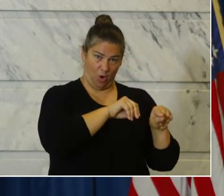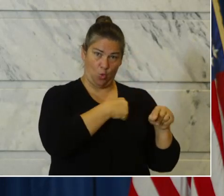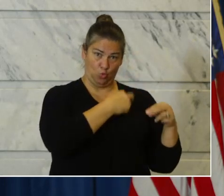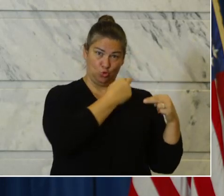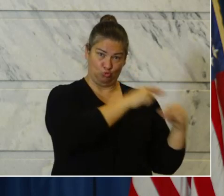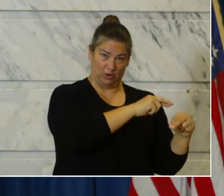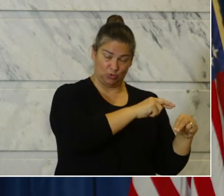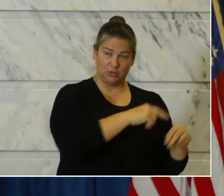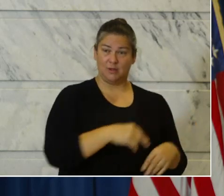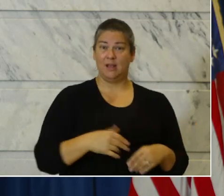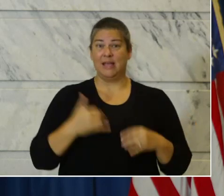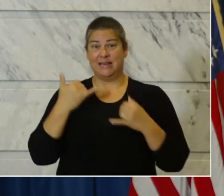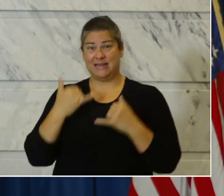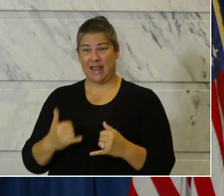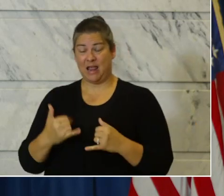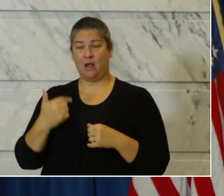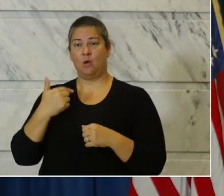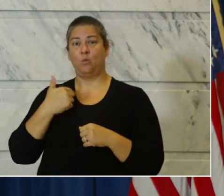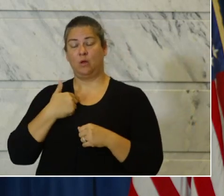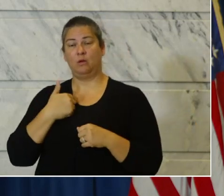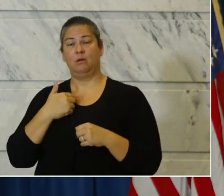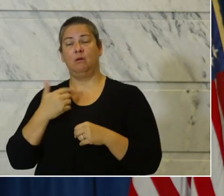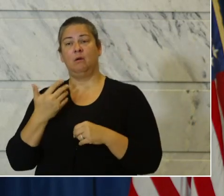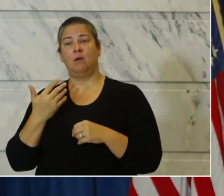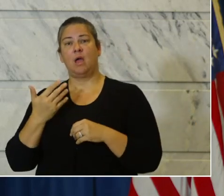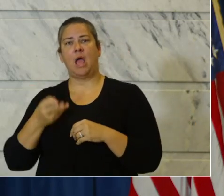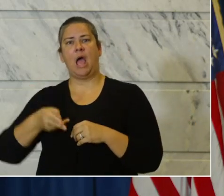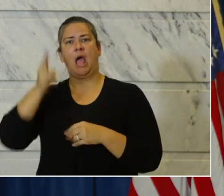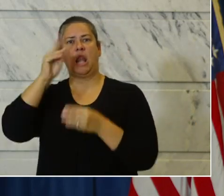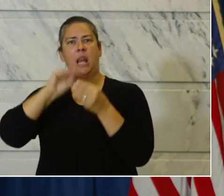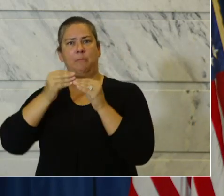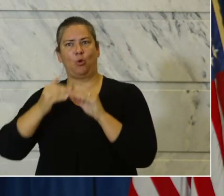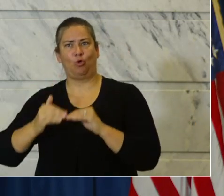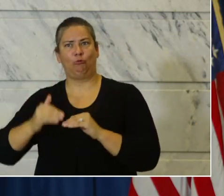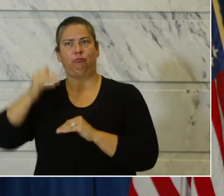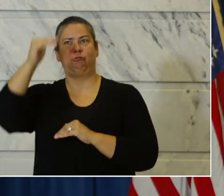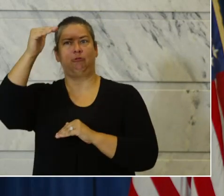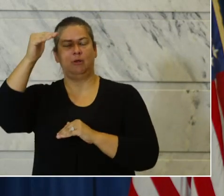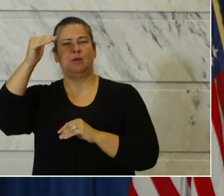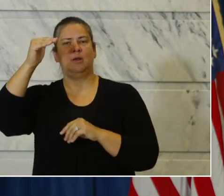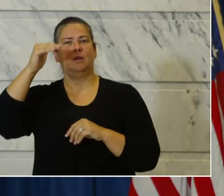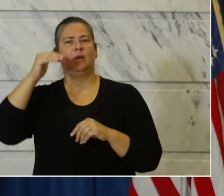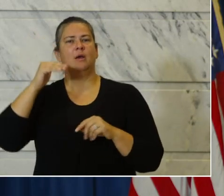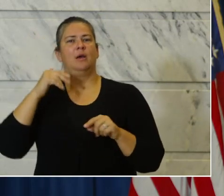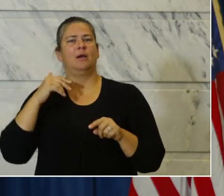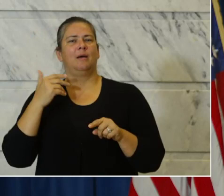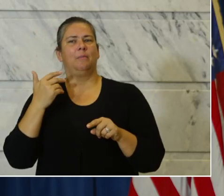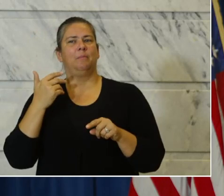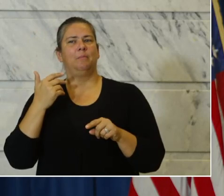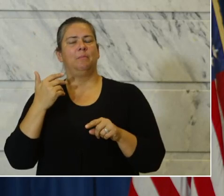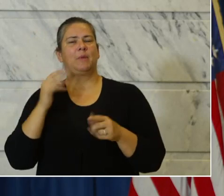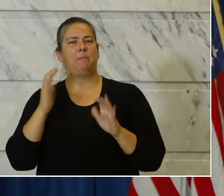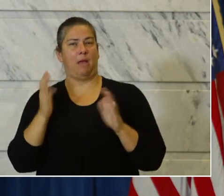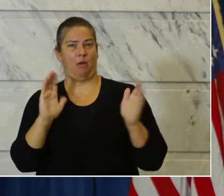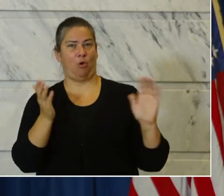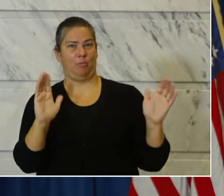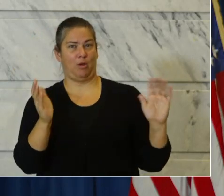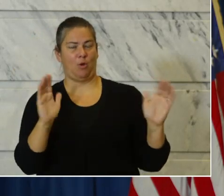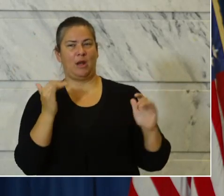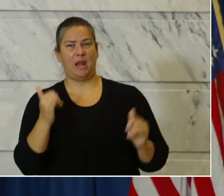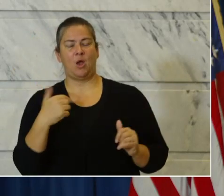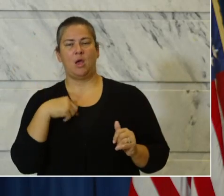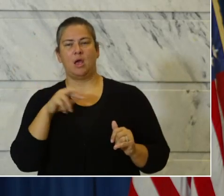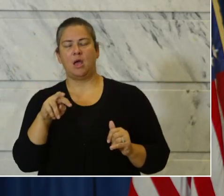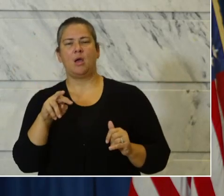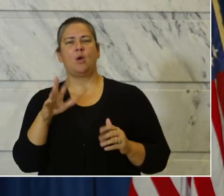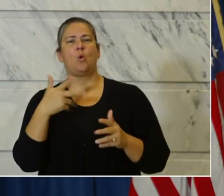obviously we've gotten better at treating when we look at it. We've also follow our hospital data. And right now I would say